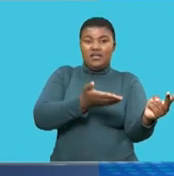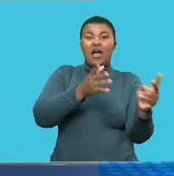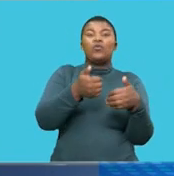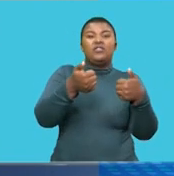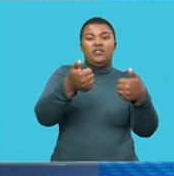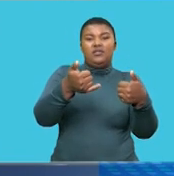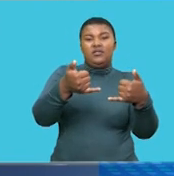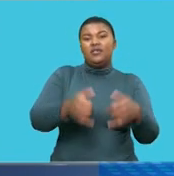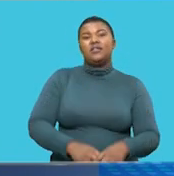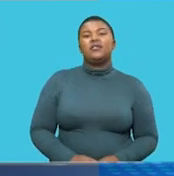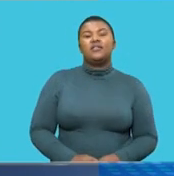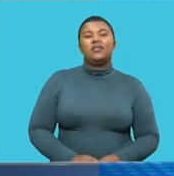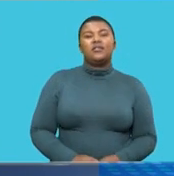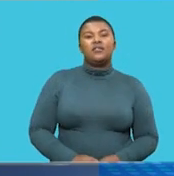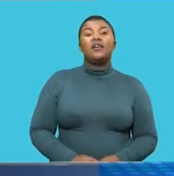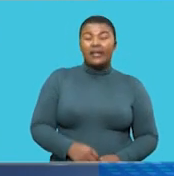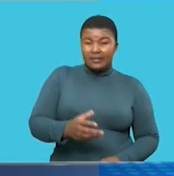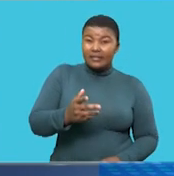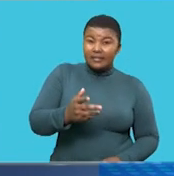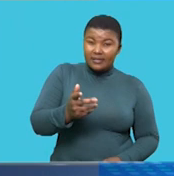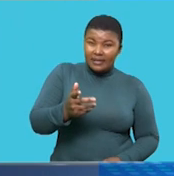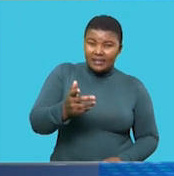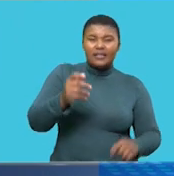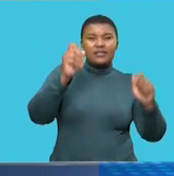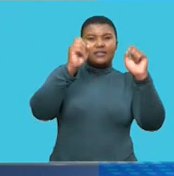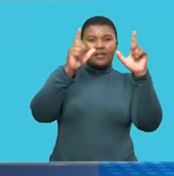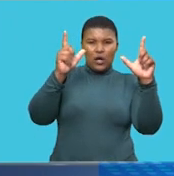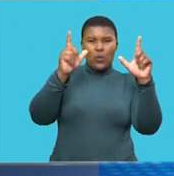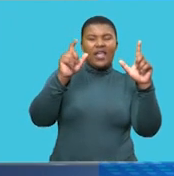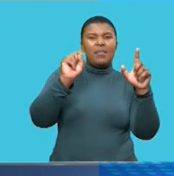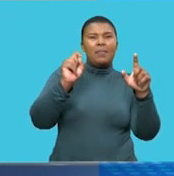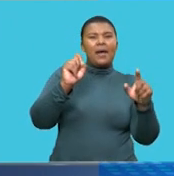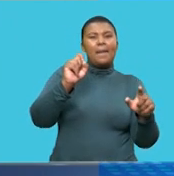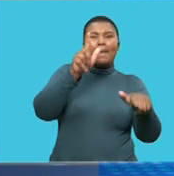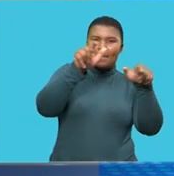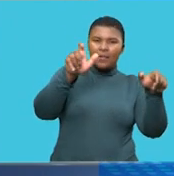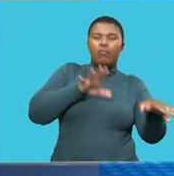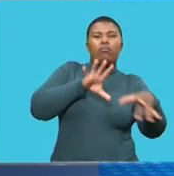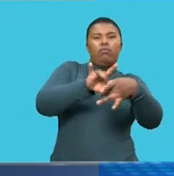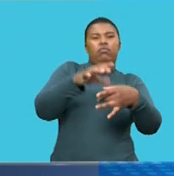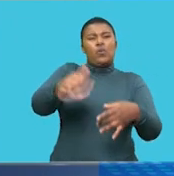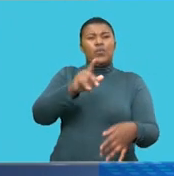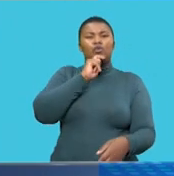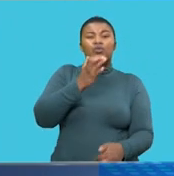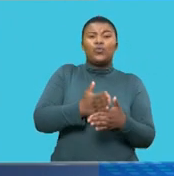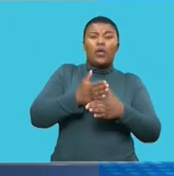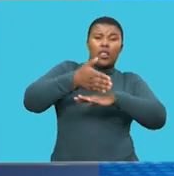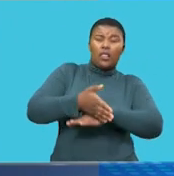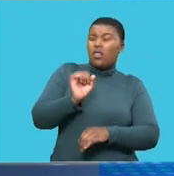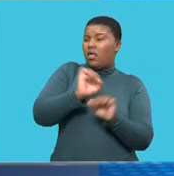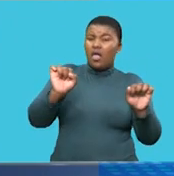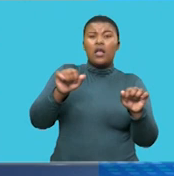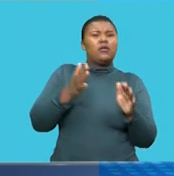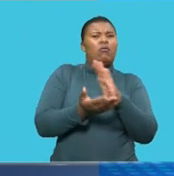awards that recognizes the artists' contribution and their work and